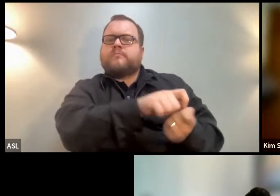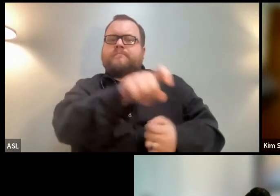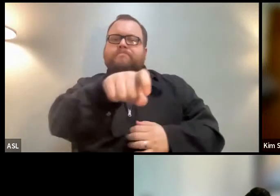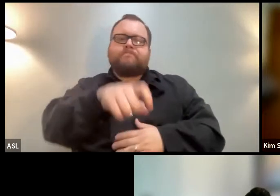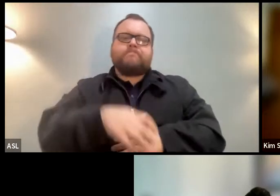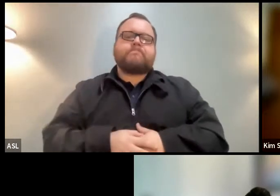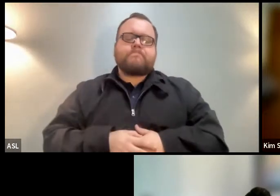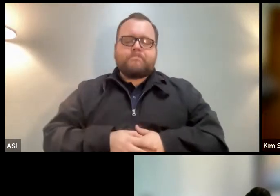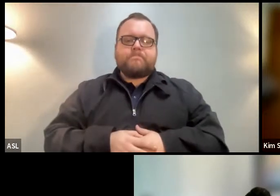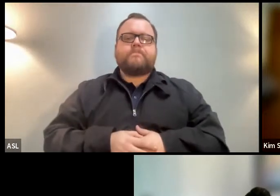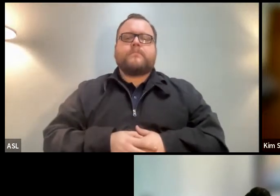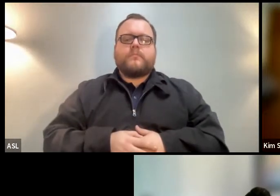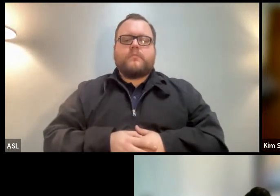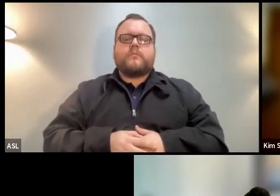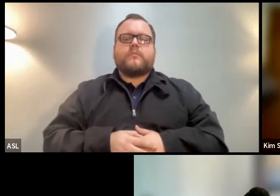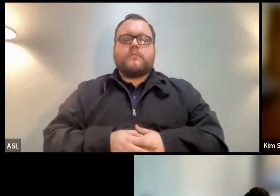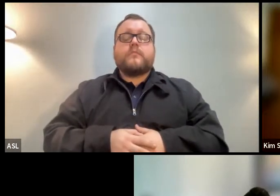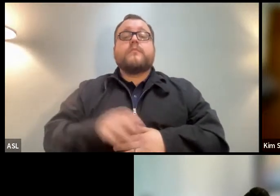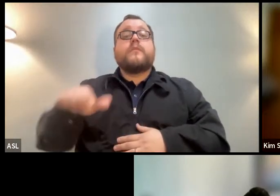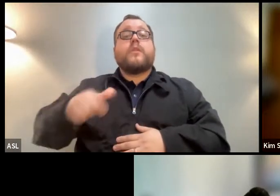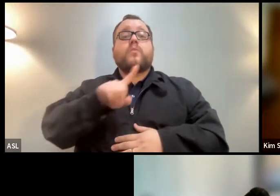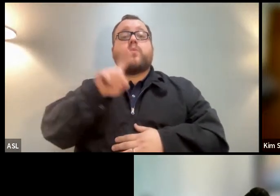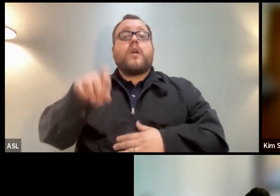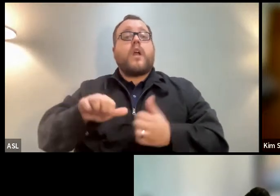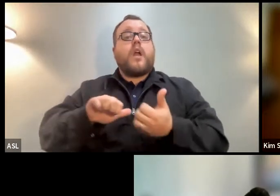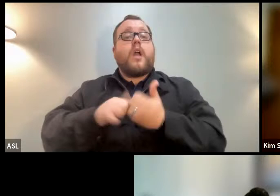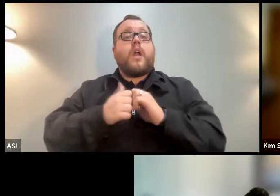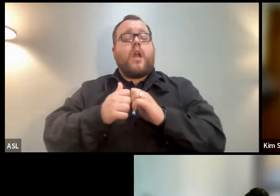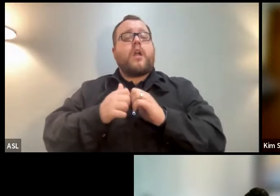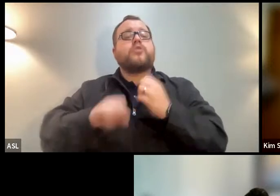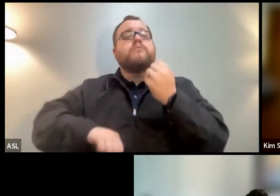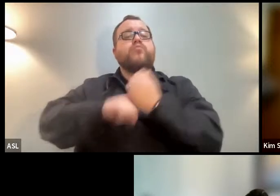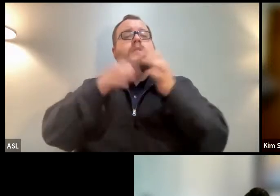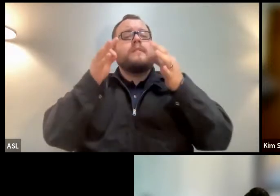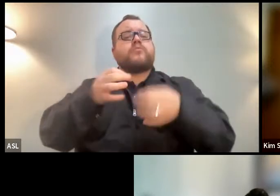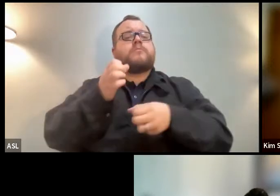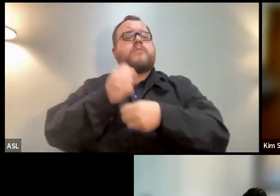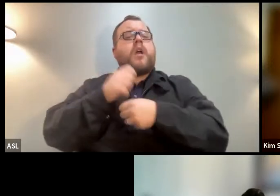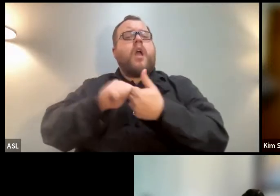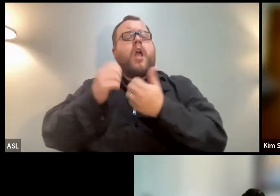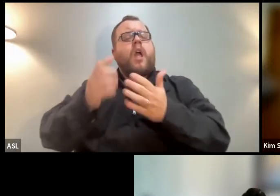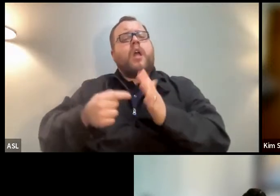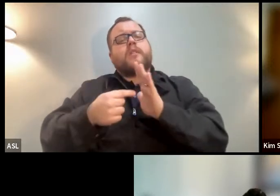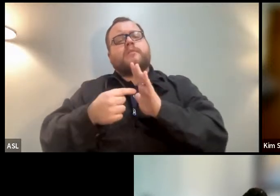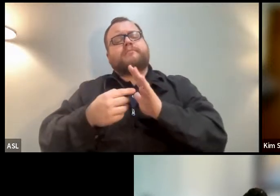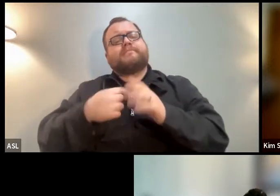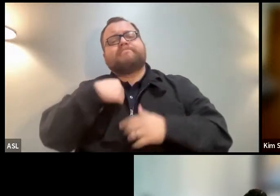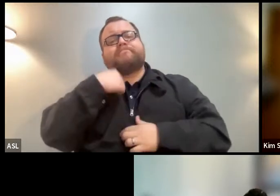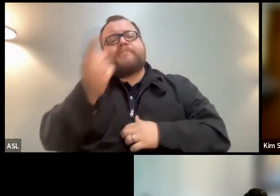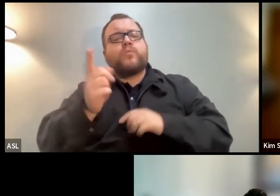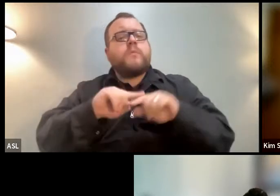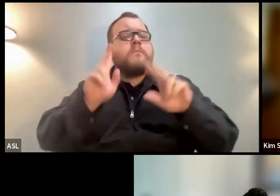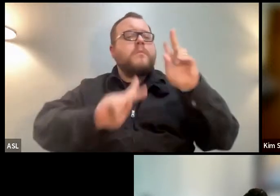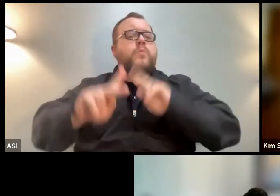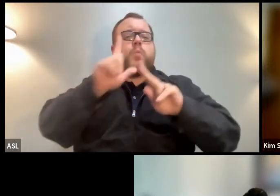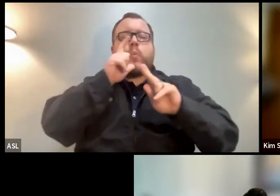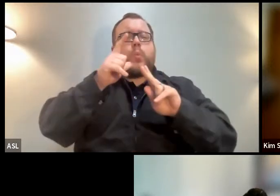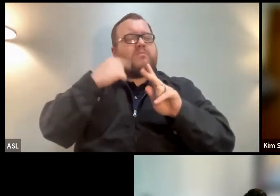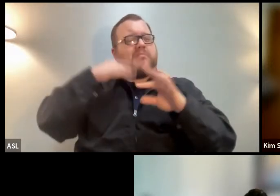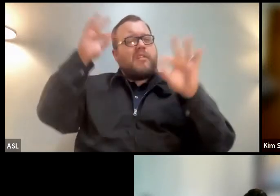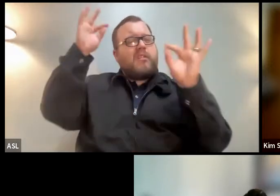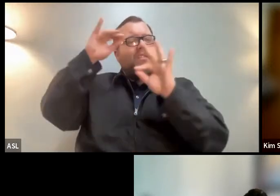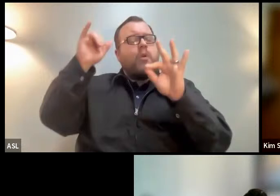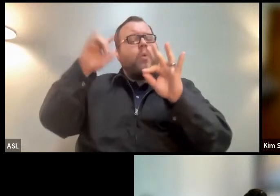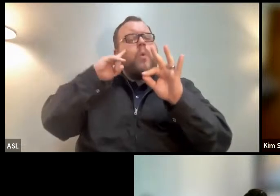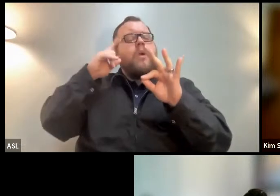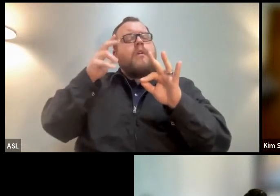Okay, another one is, how is supported decision-making presented to folks that may be less familiar with it or more focused on guardianship as the best and